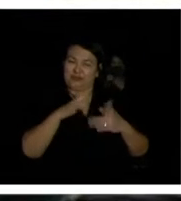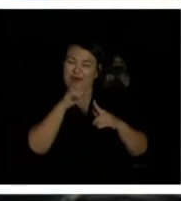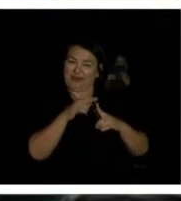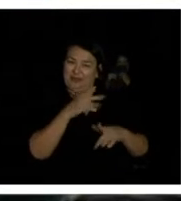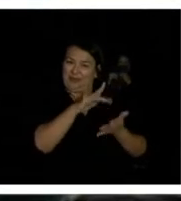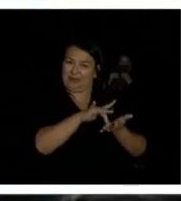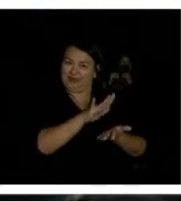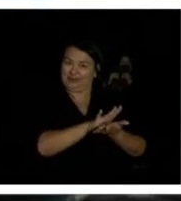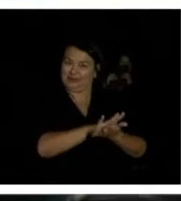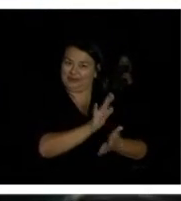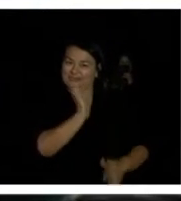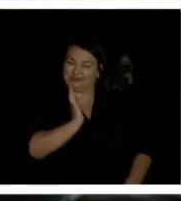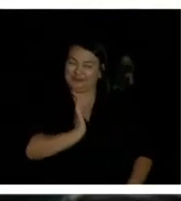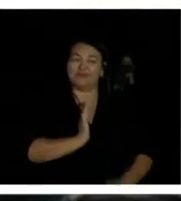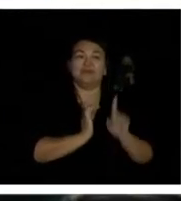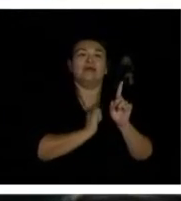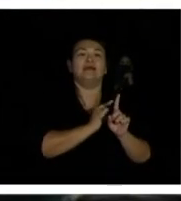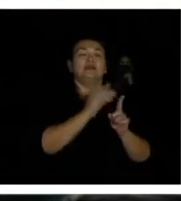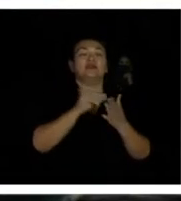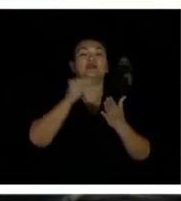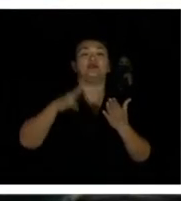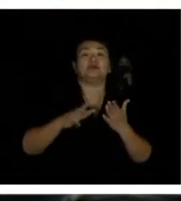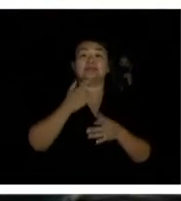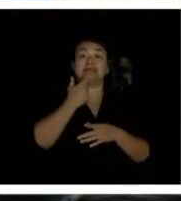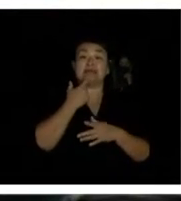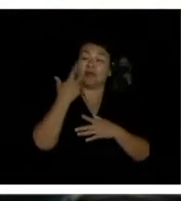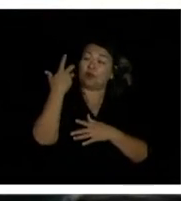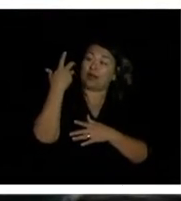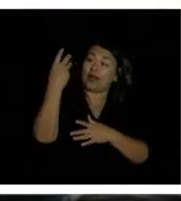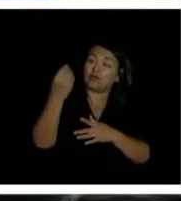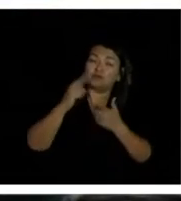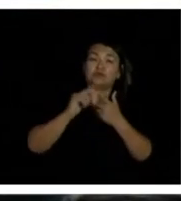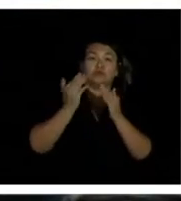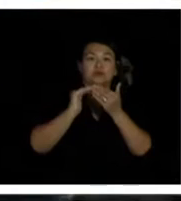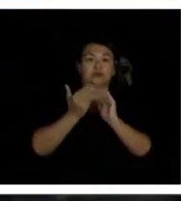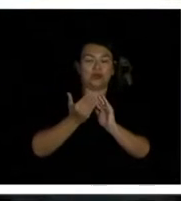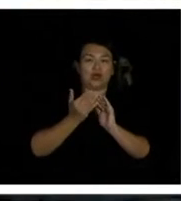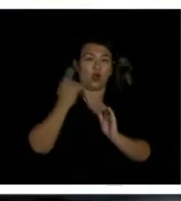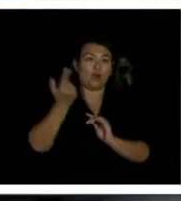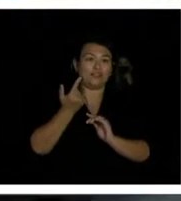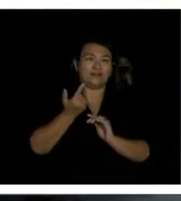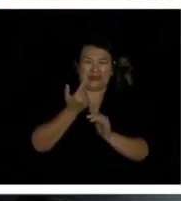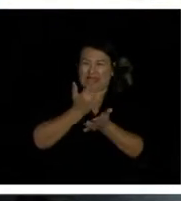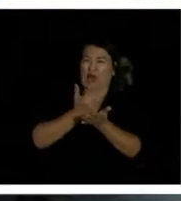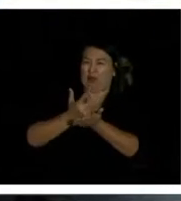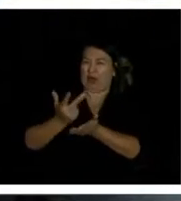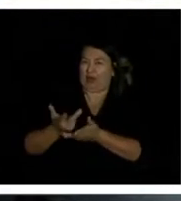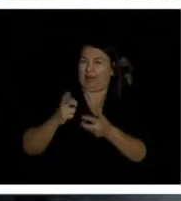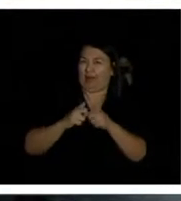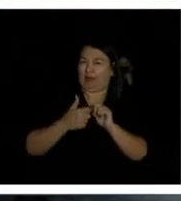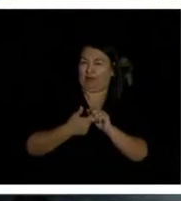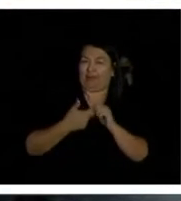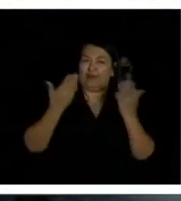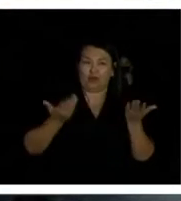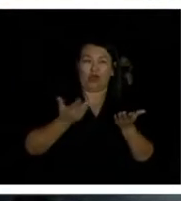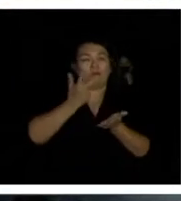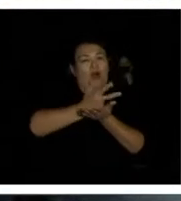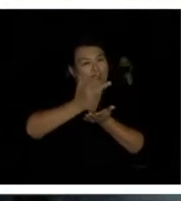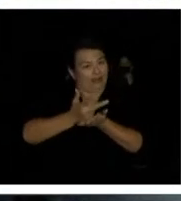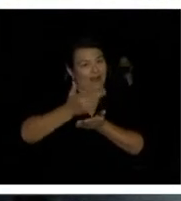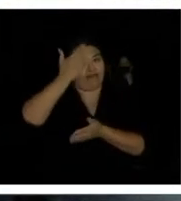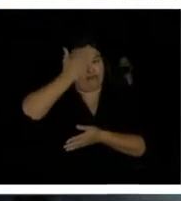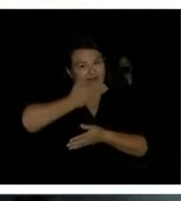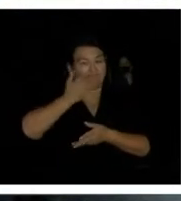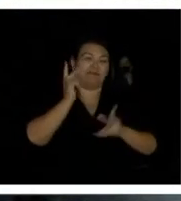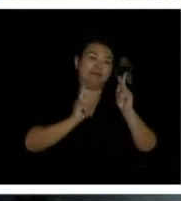Yippee! The students right here said they went out into the community because there's always been a parking problem here at Burges. Mm-hmm. Parking in front of